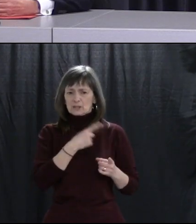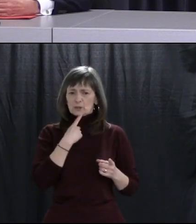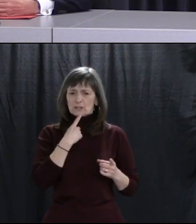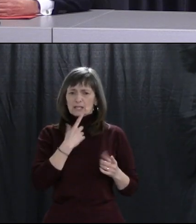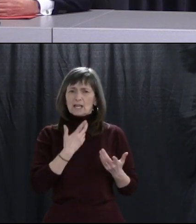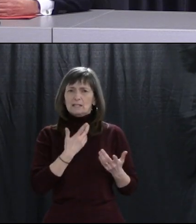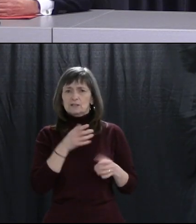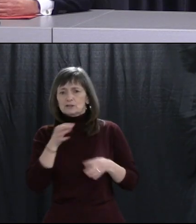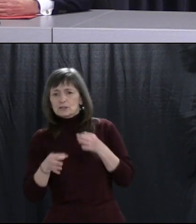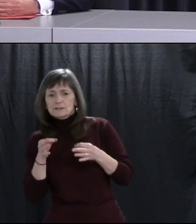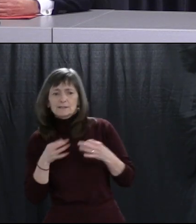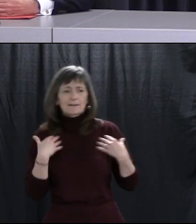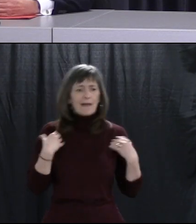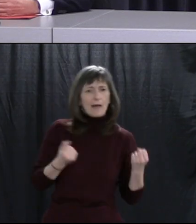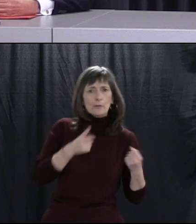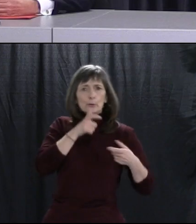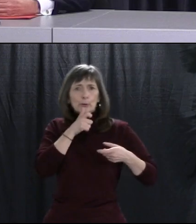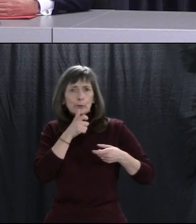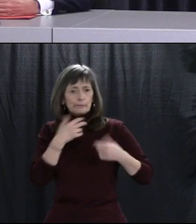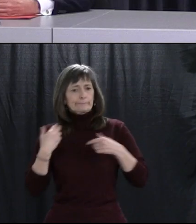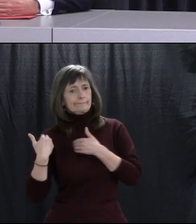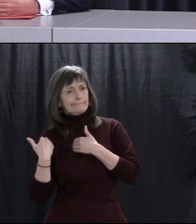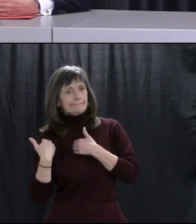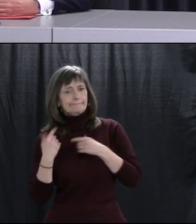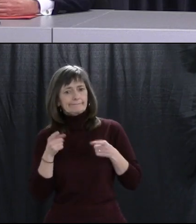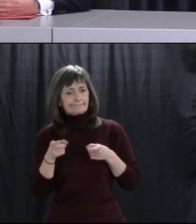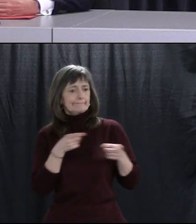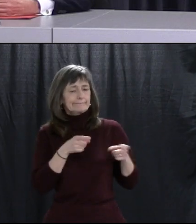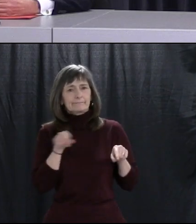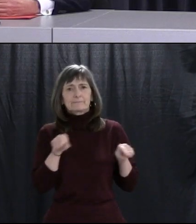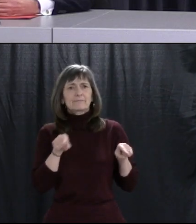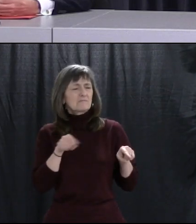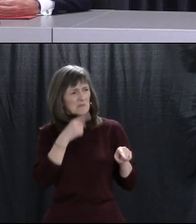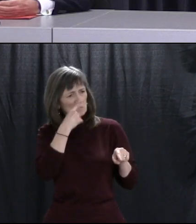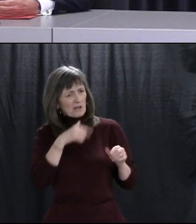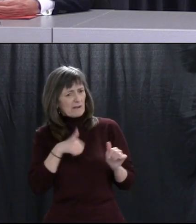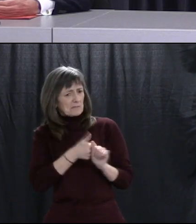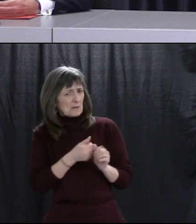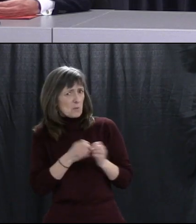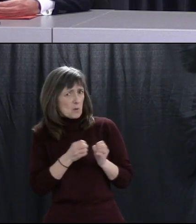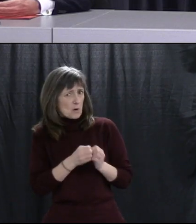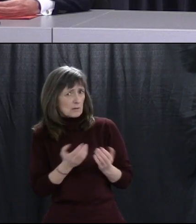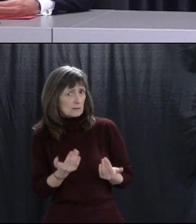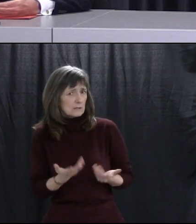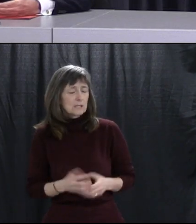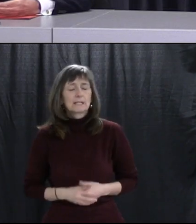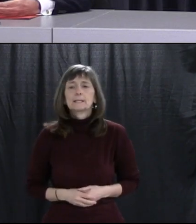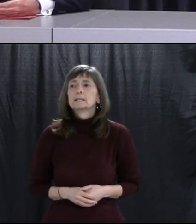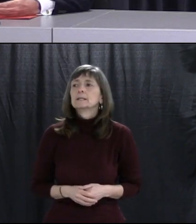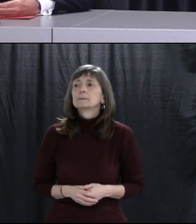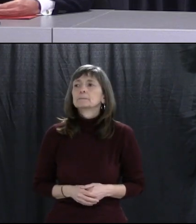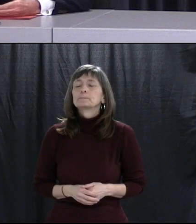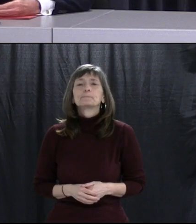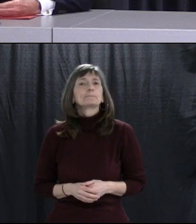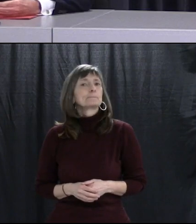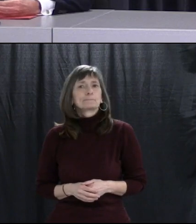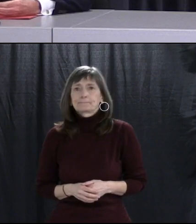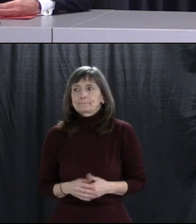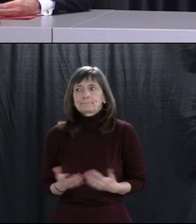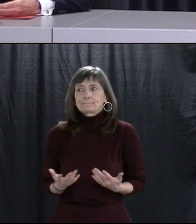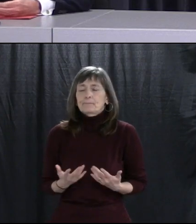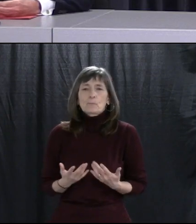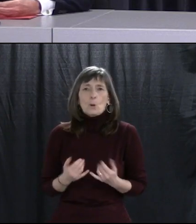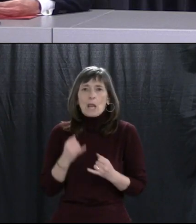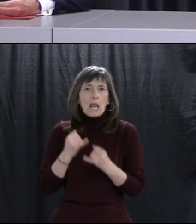forth between justice and health, but can you just give us any kind of update on correctional facilities? Nothing really to add since my last comments.